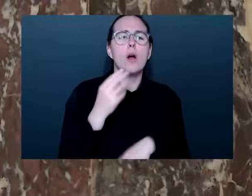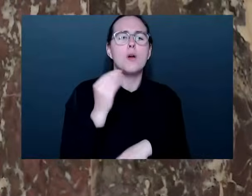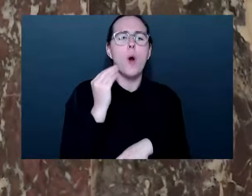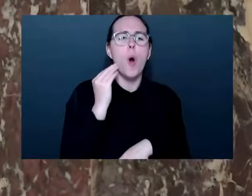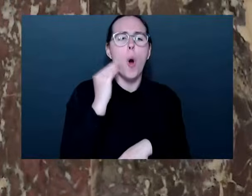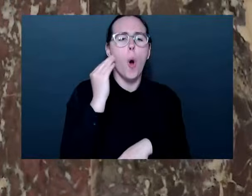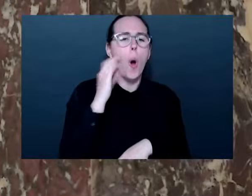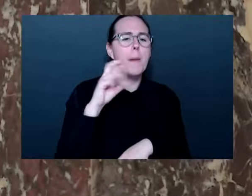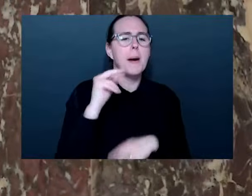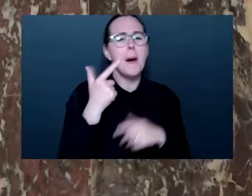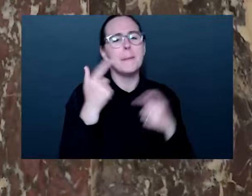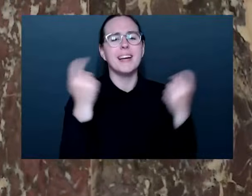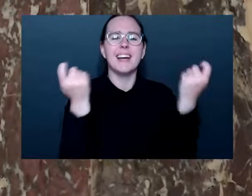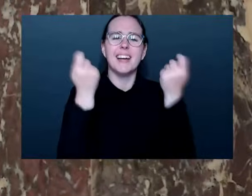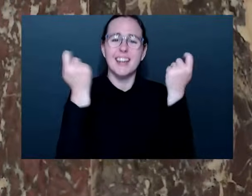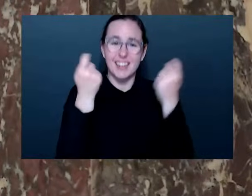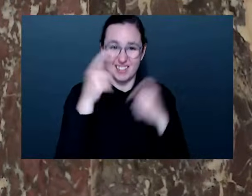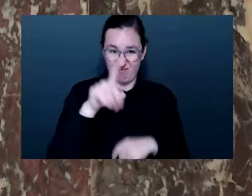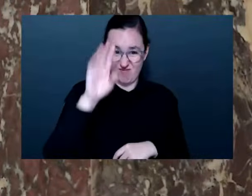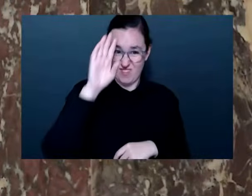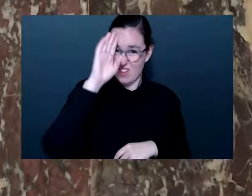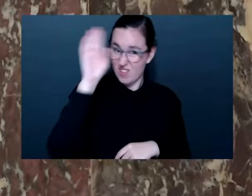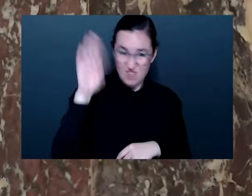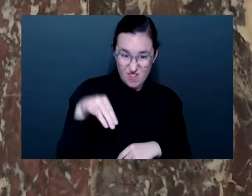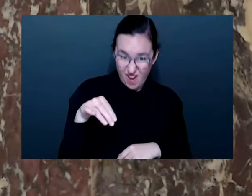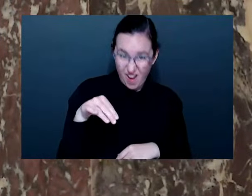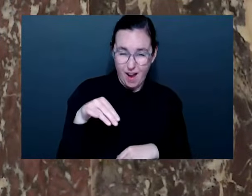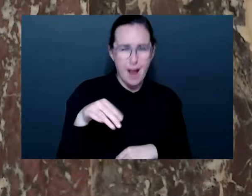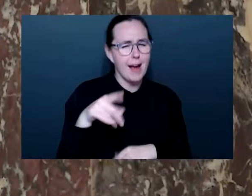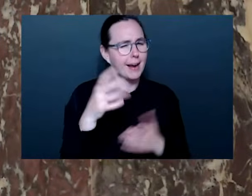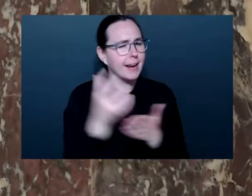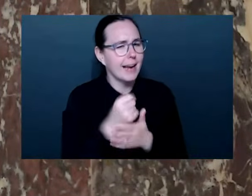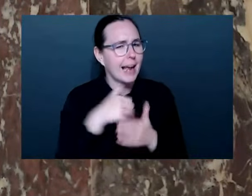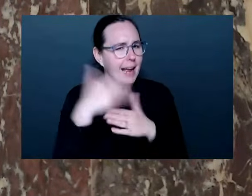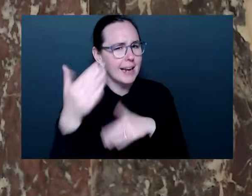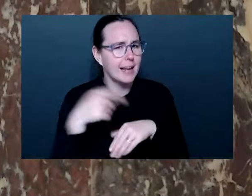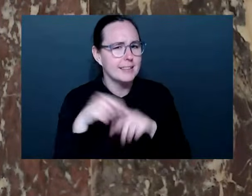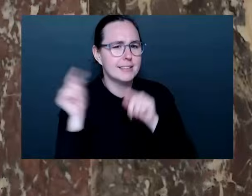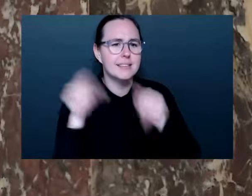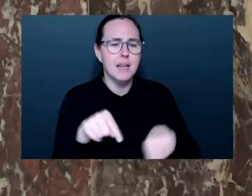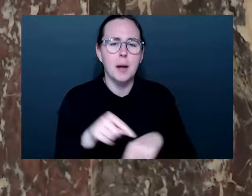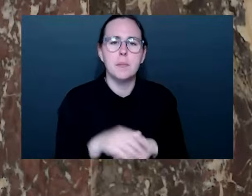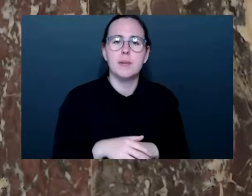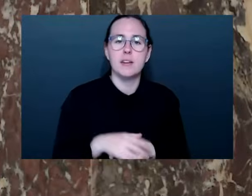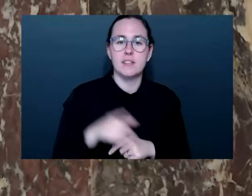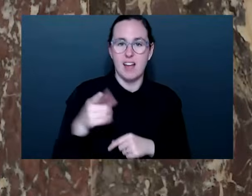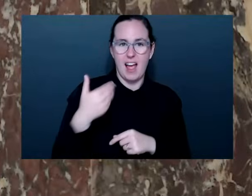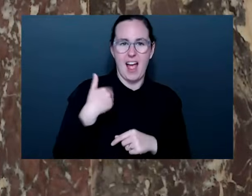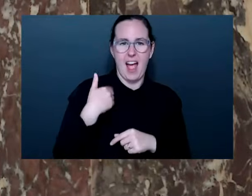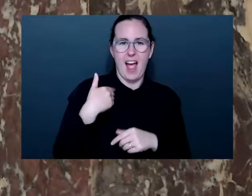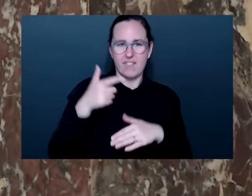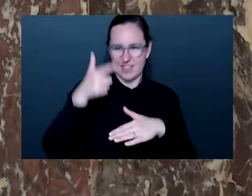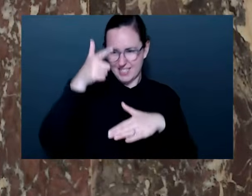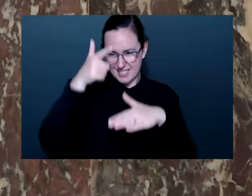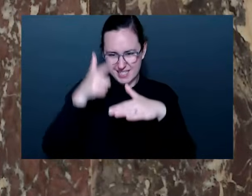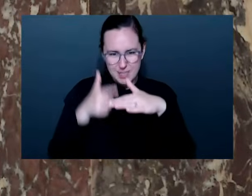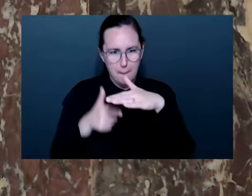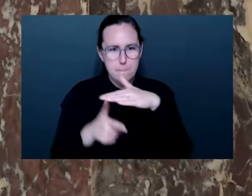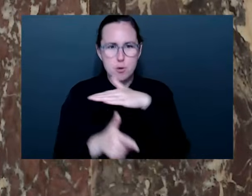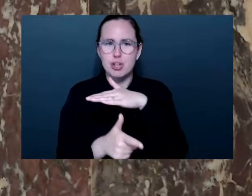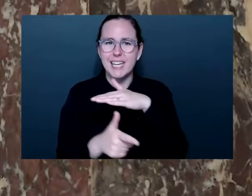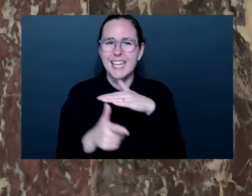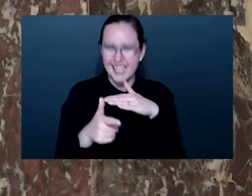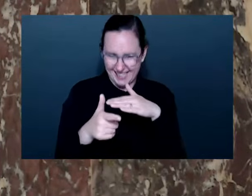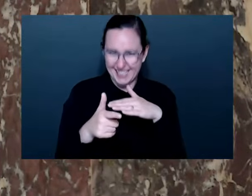His Majesty's Canadian Submarine Corner Brook, which has spent the last 2 months carrying out vital operations with the Canadian